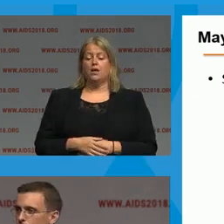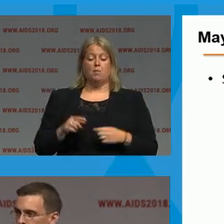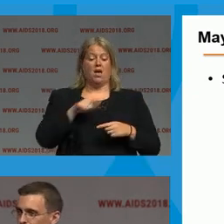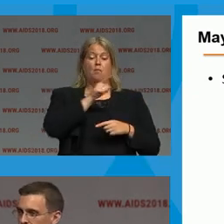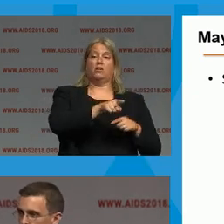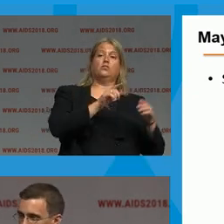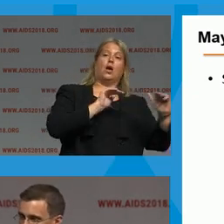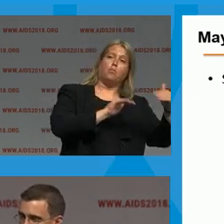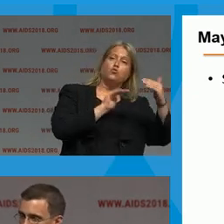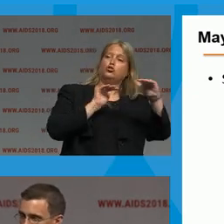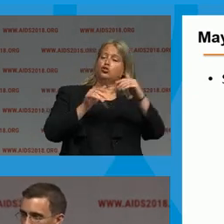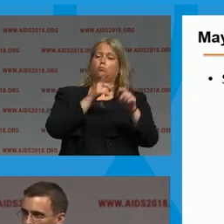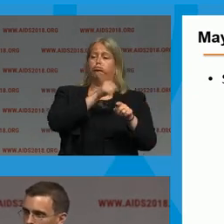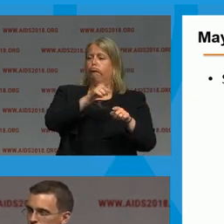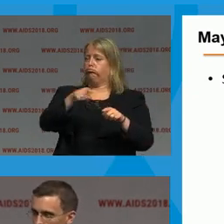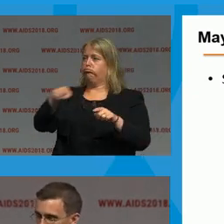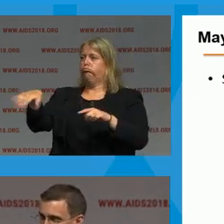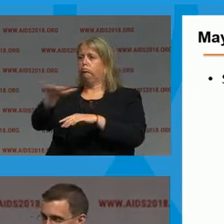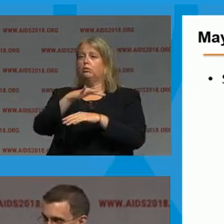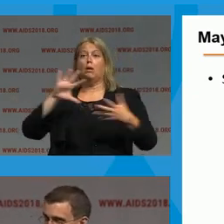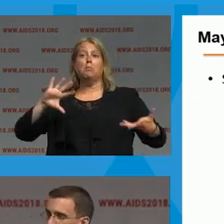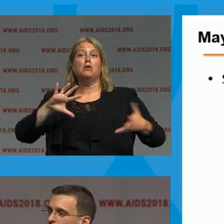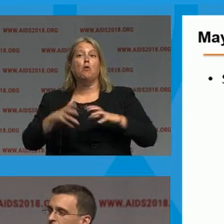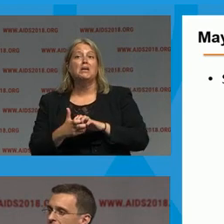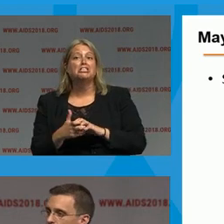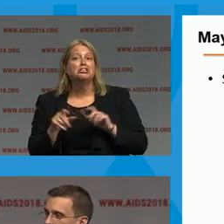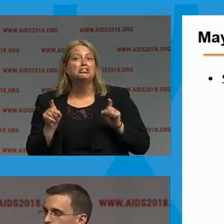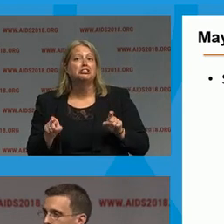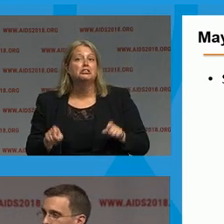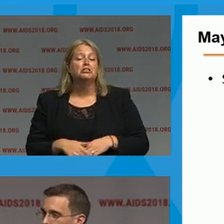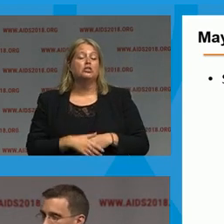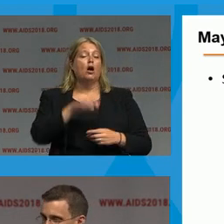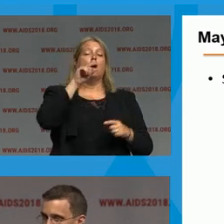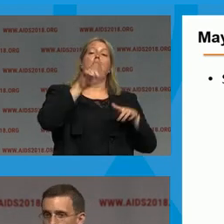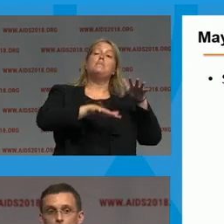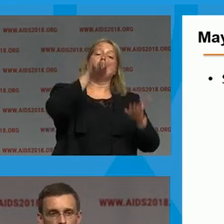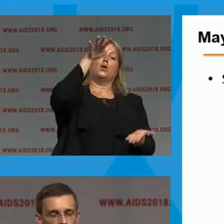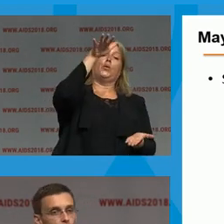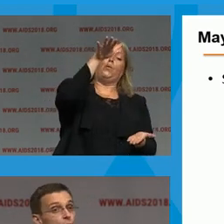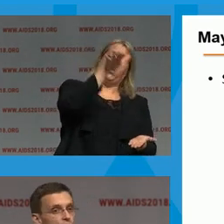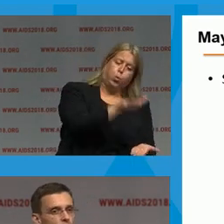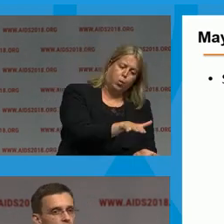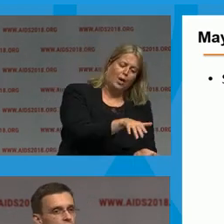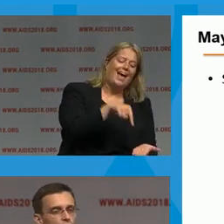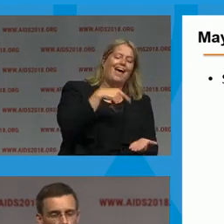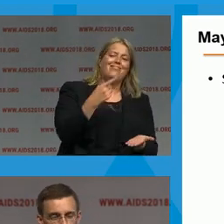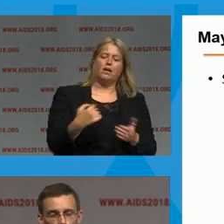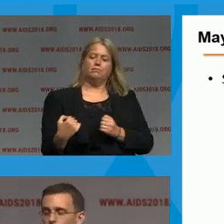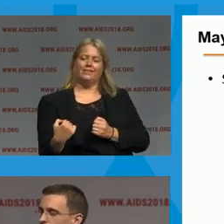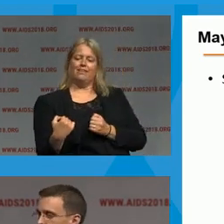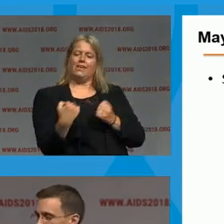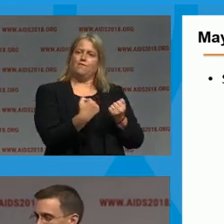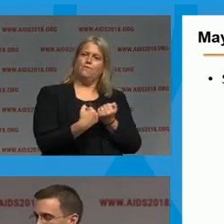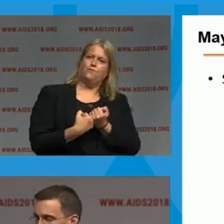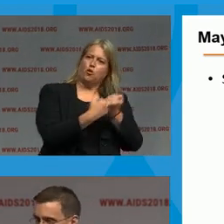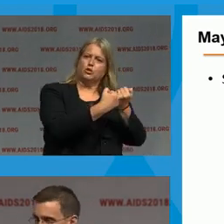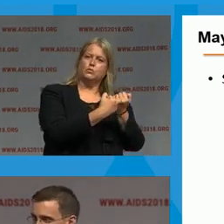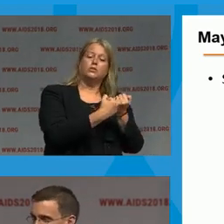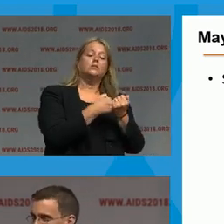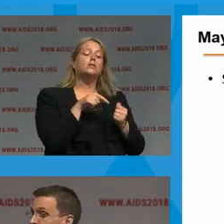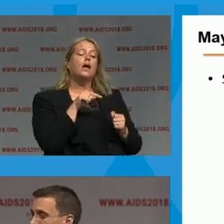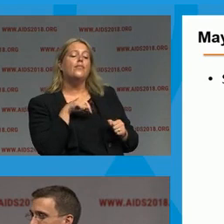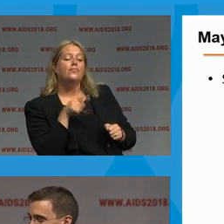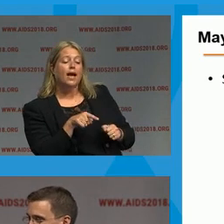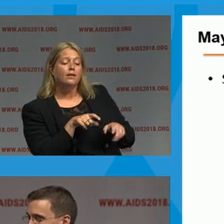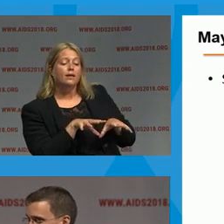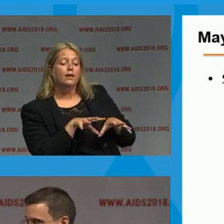approaches. Maybe we need to drain the reservoir as much as we can, and then reinforce the dam, boost the immune responses to control anything that's left.